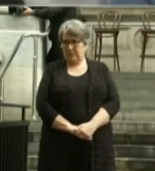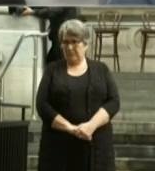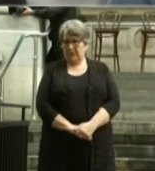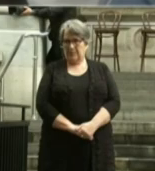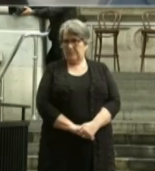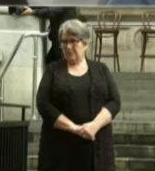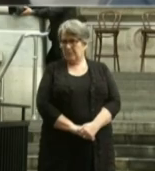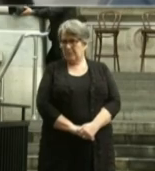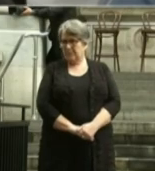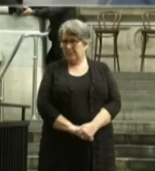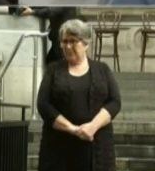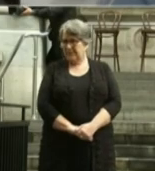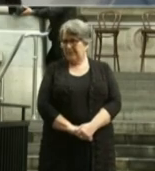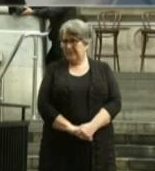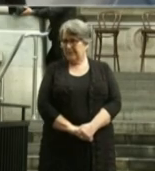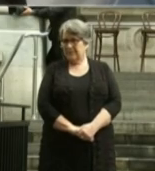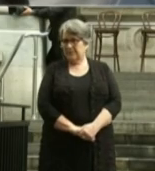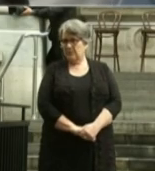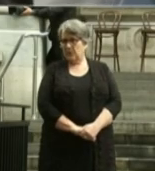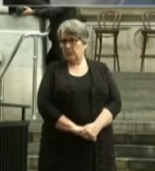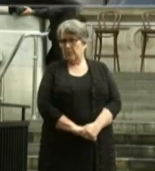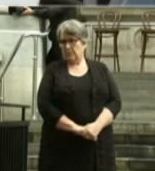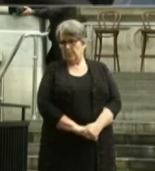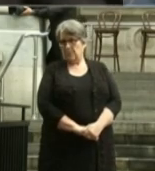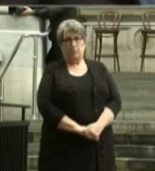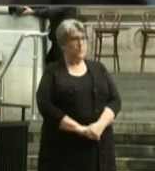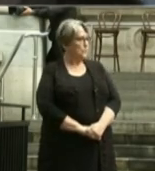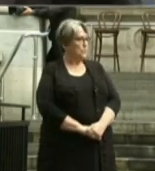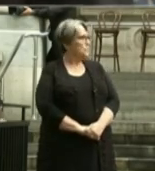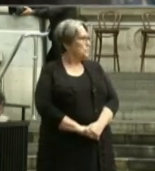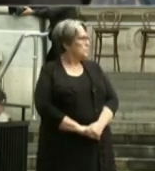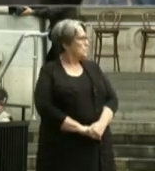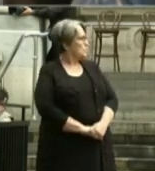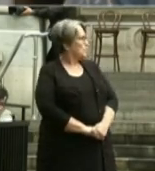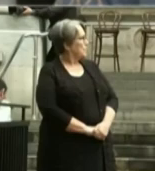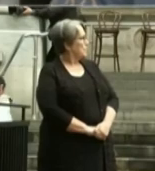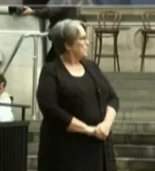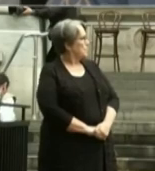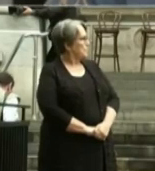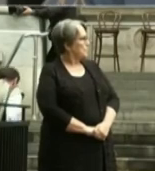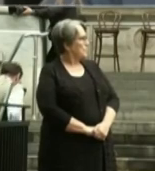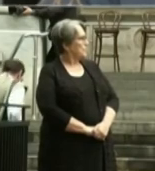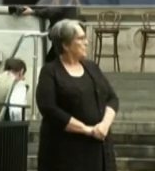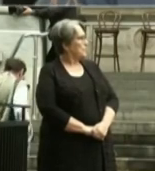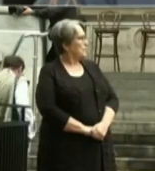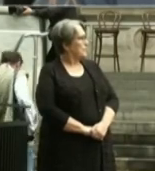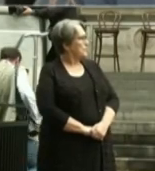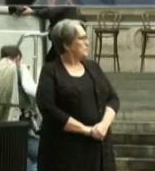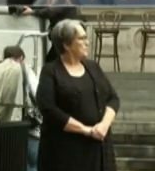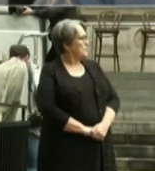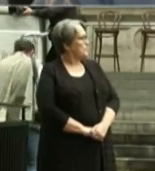Gana Miena, Yaichi Adamatana, Bukinanku, Yalaka,